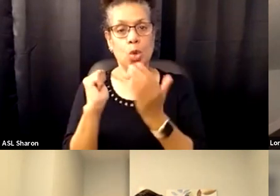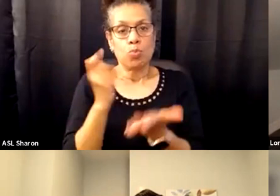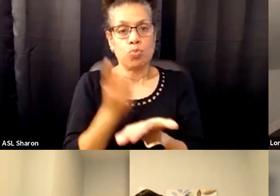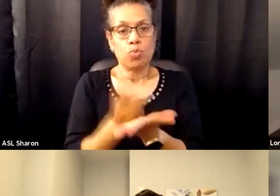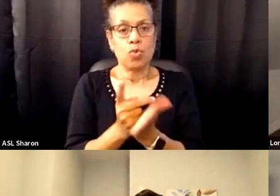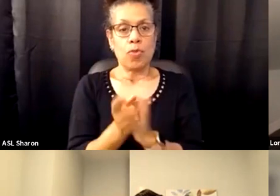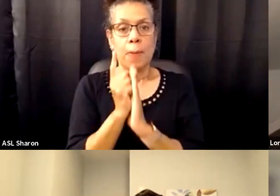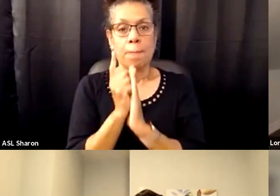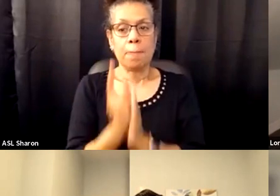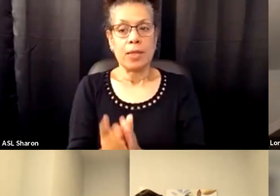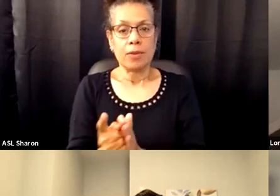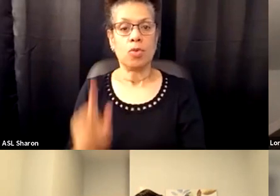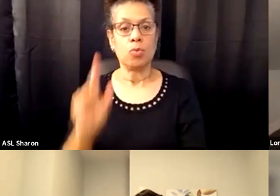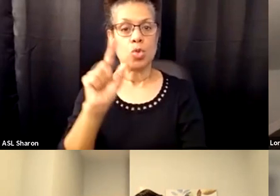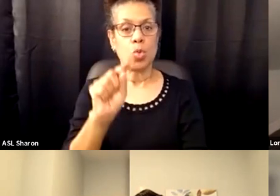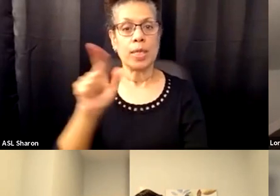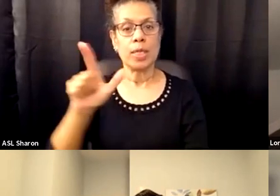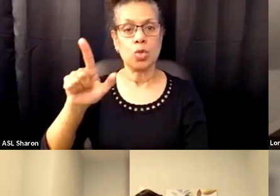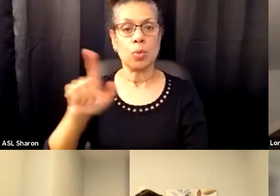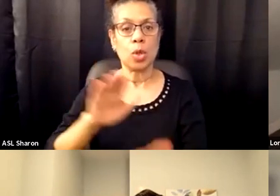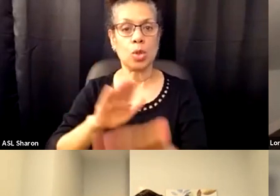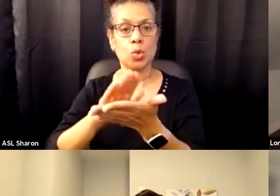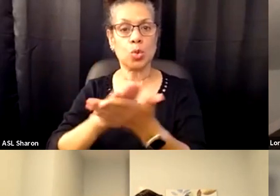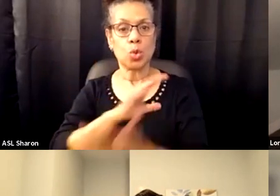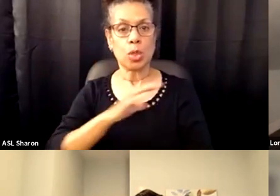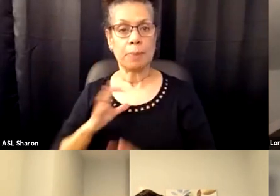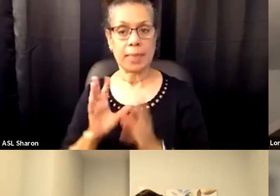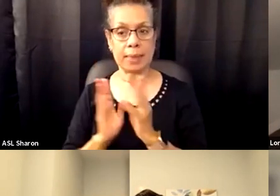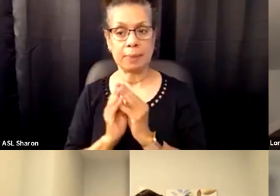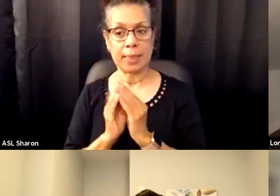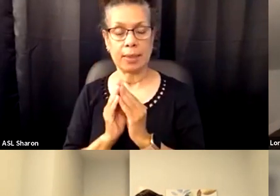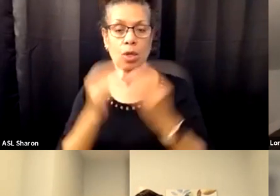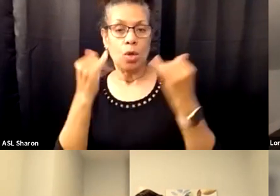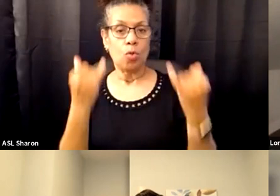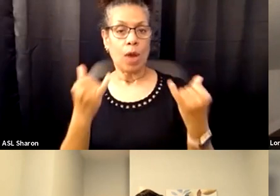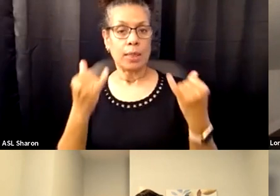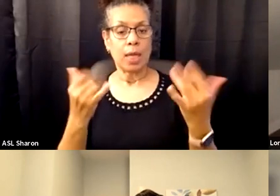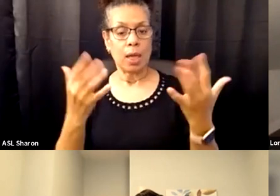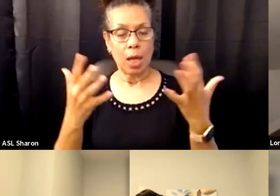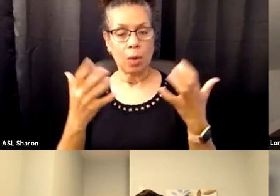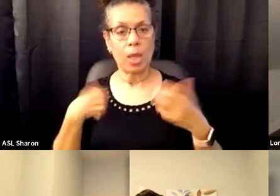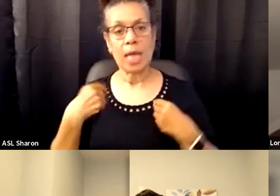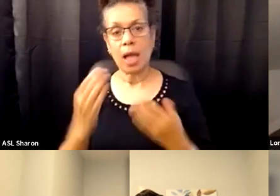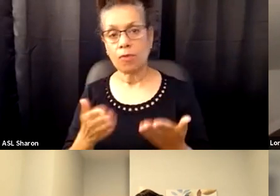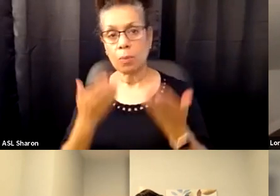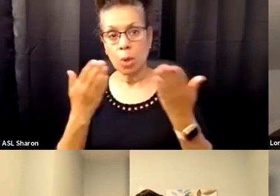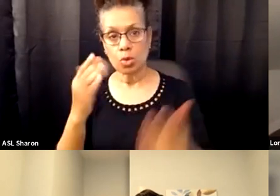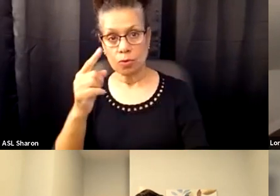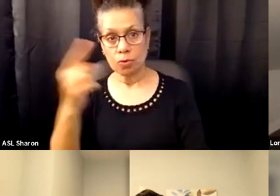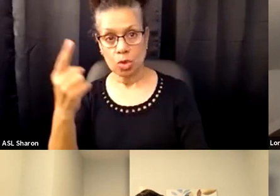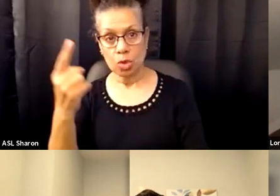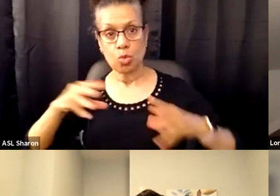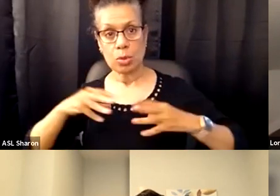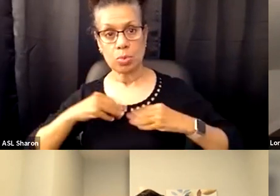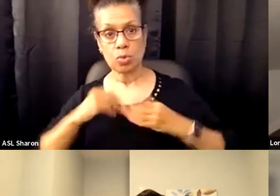1st 2021 school committee meeting at this time i would like to entertain a motion to approve the minutes of the